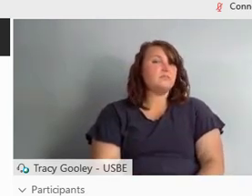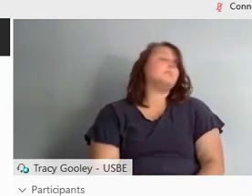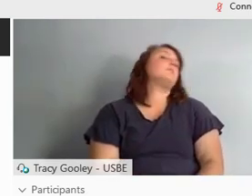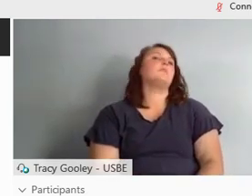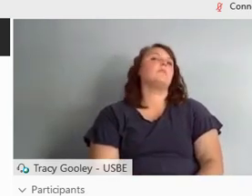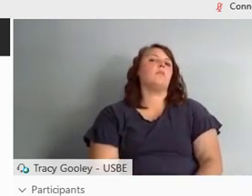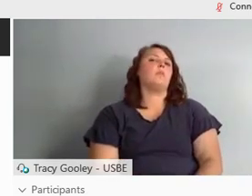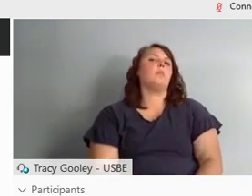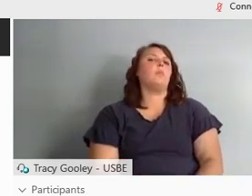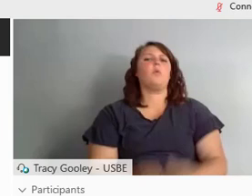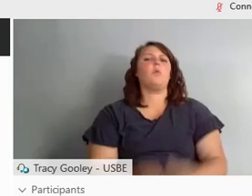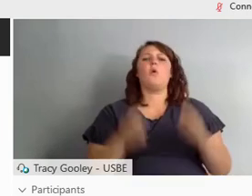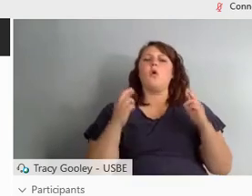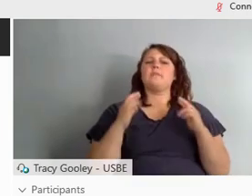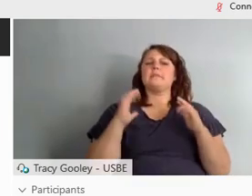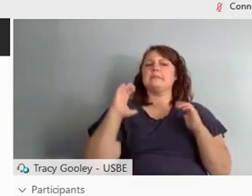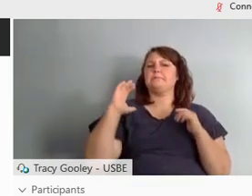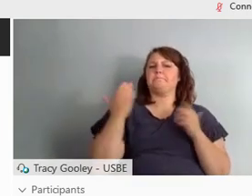Hopefully seems